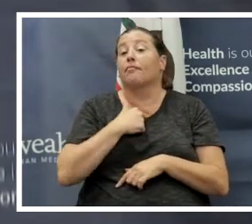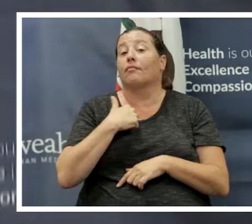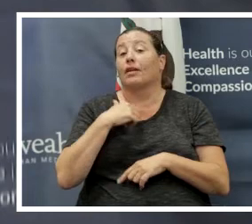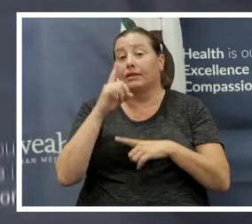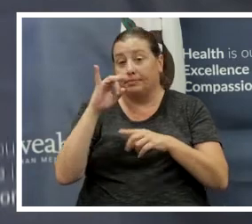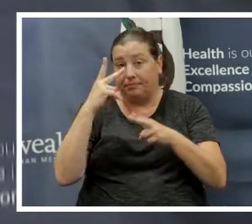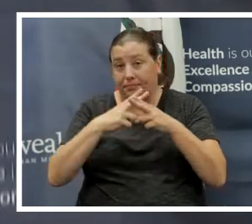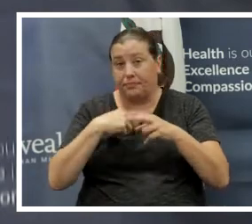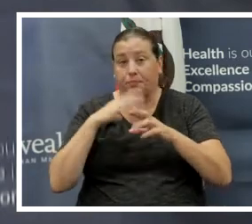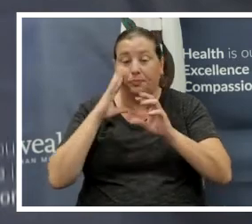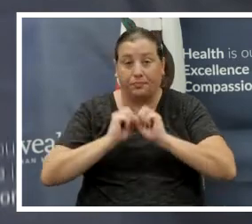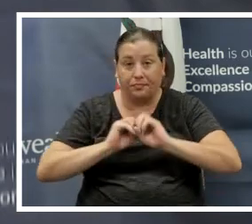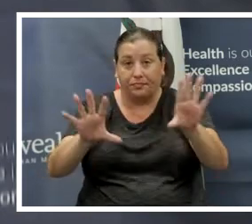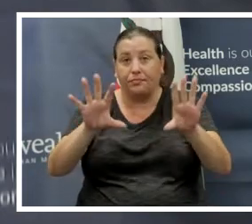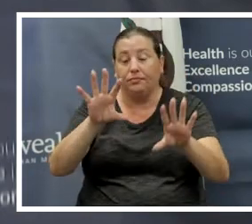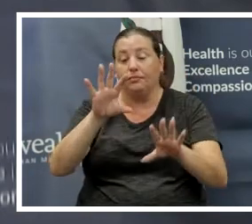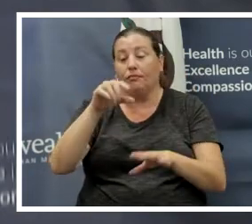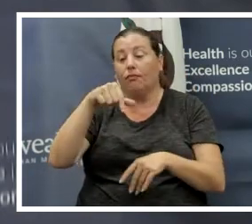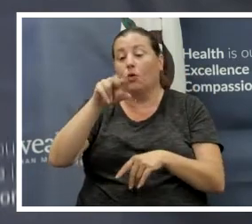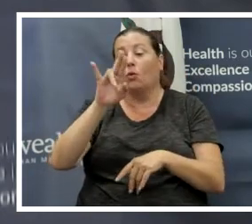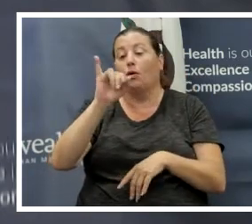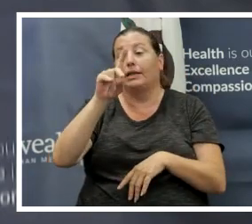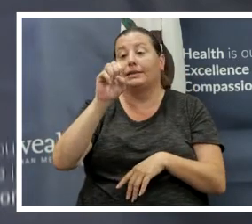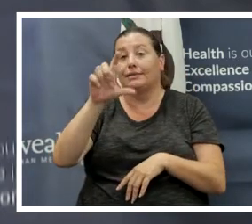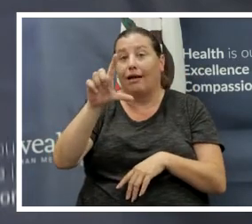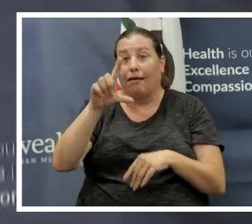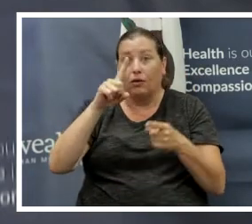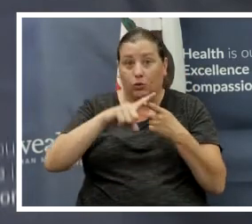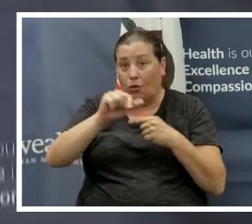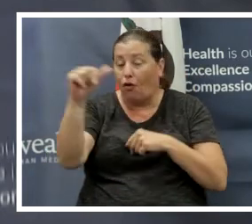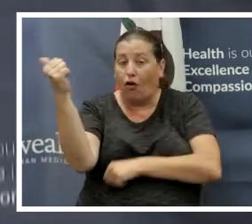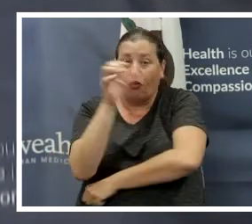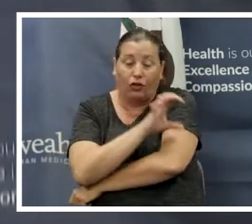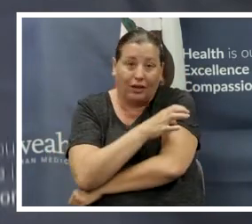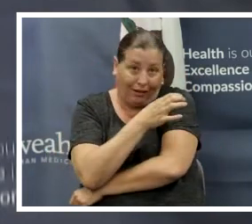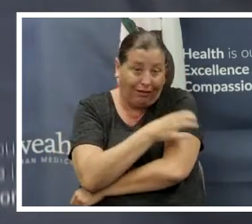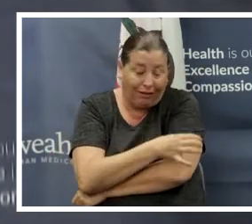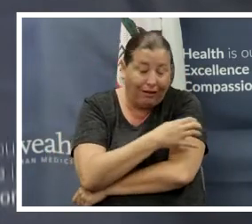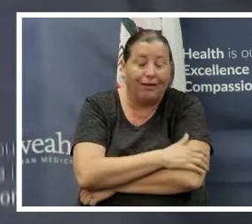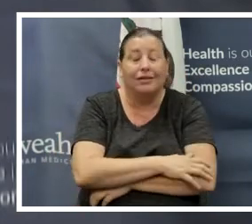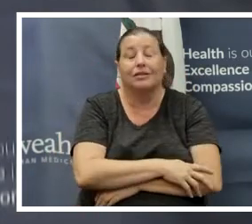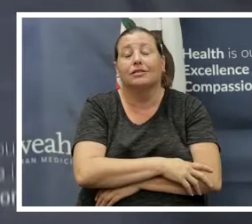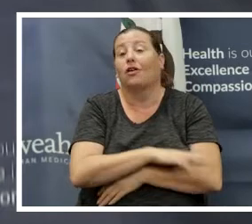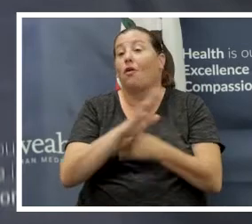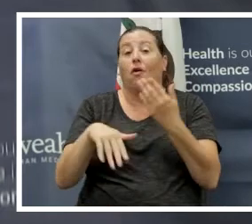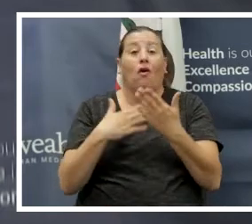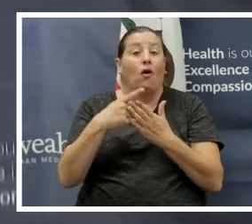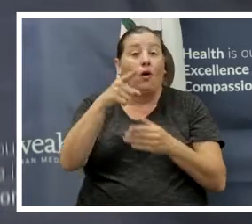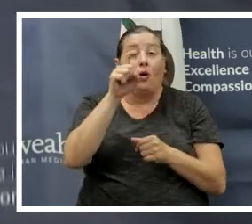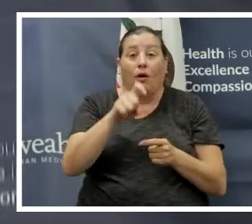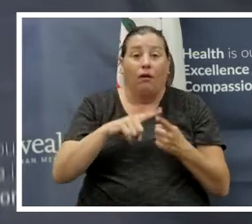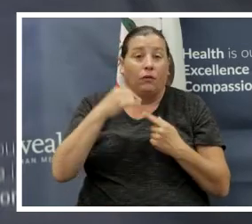Quidel platforms out to other clinics. All you have to do is call